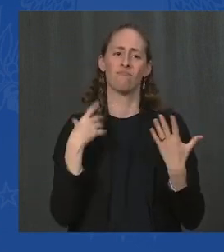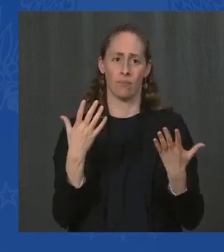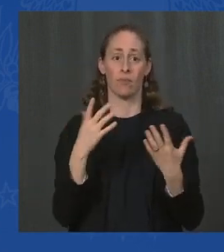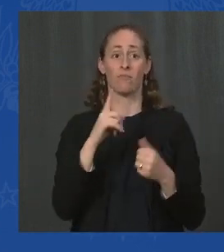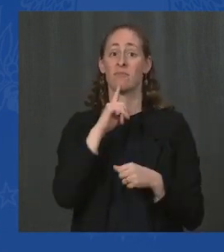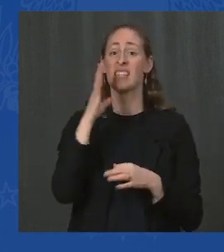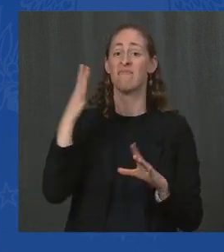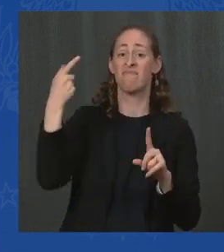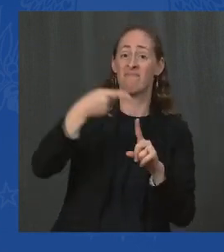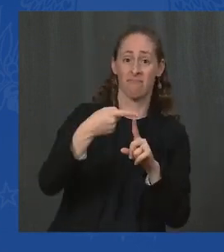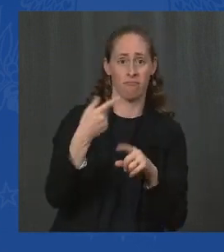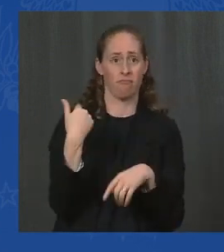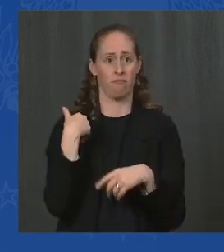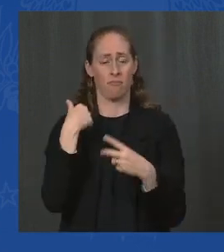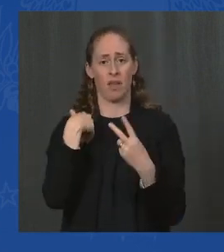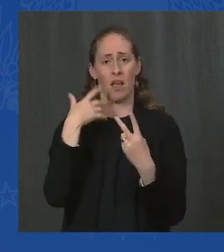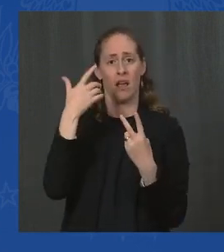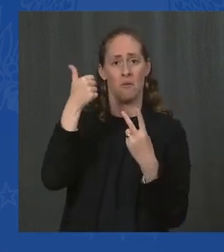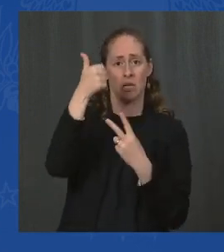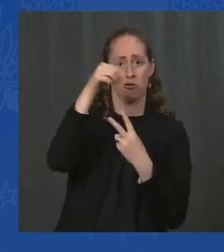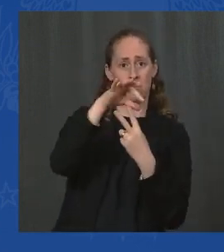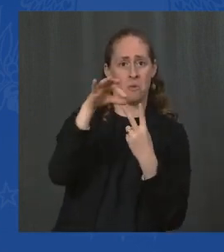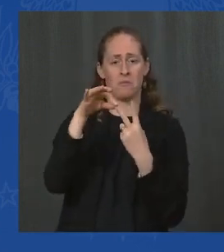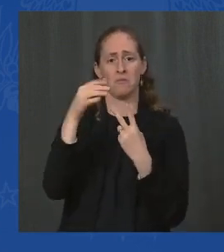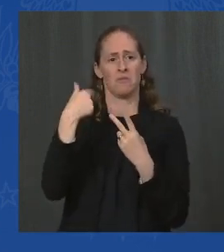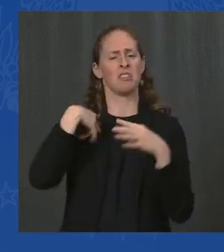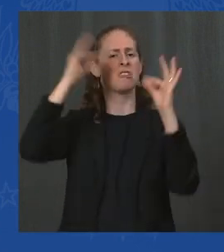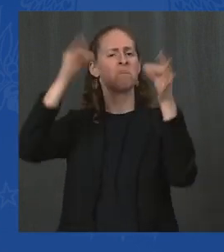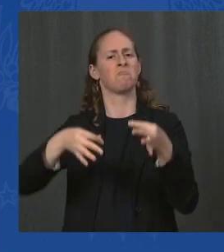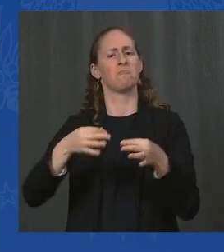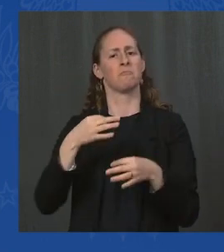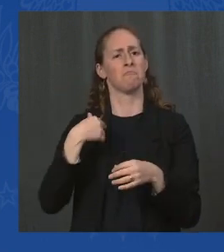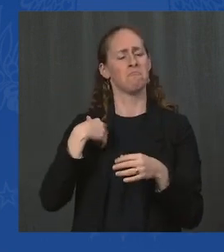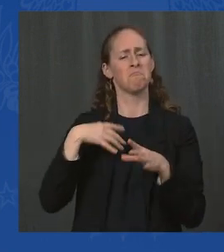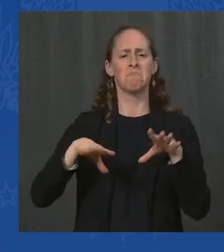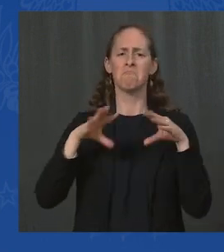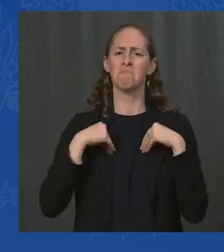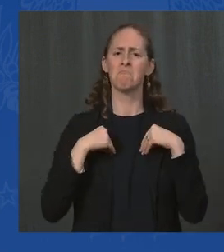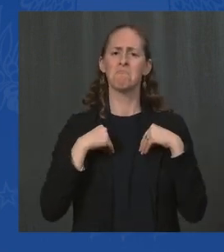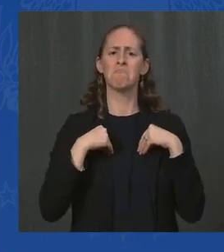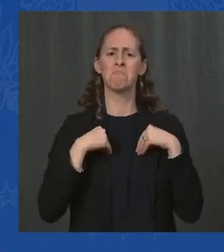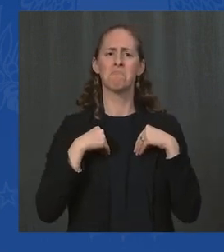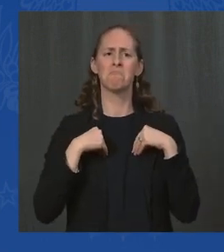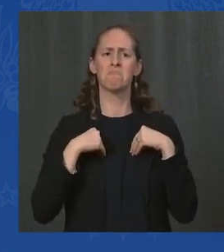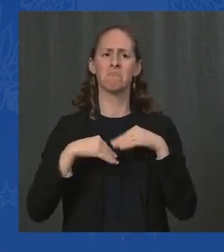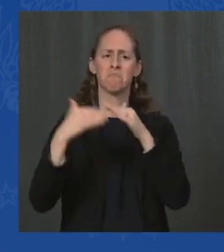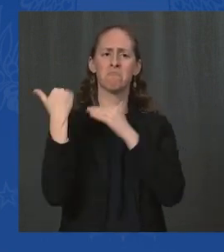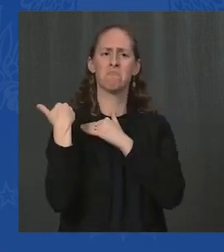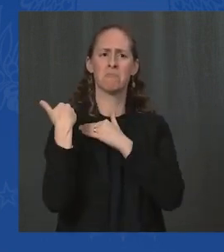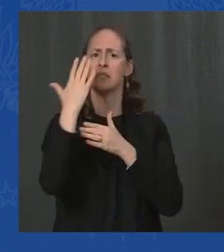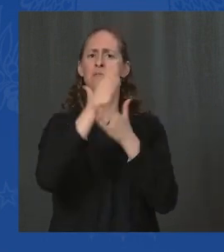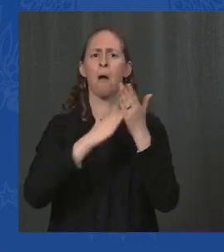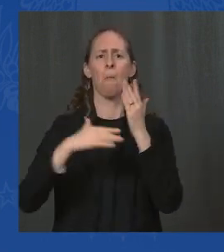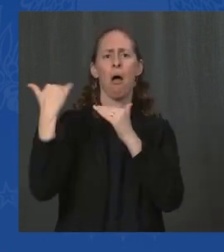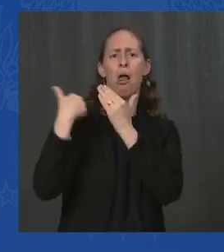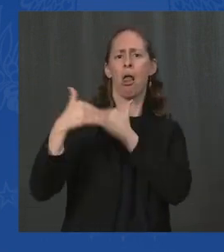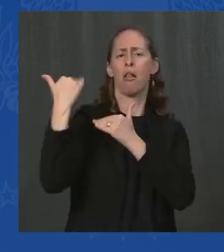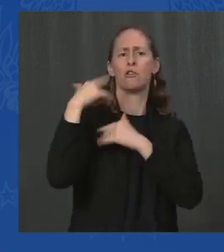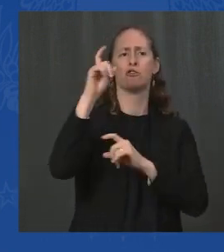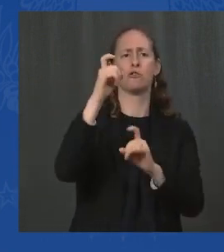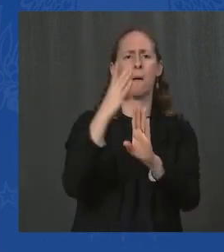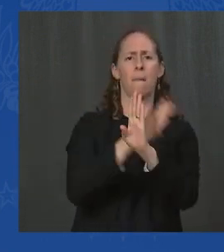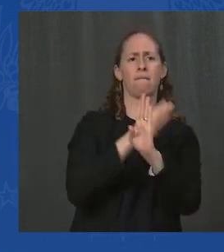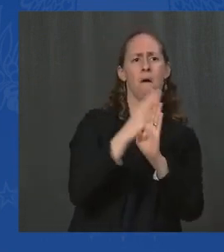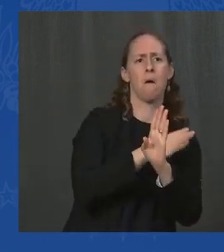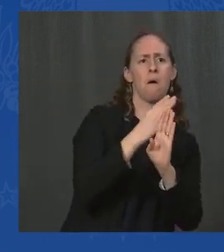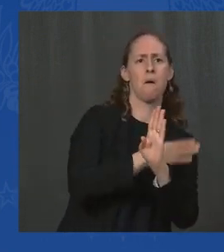started mass evacuation sooner. And couldn't this have been done in a more orderly manner?